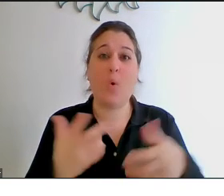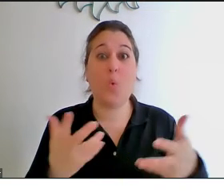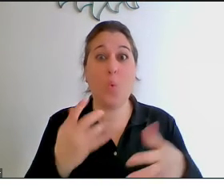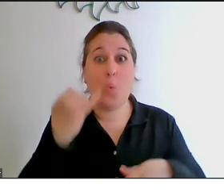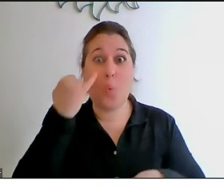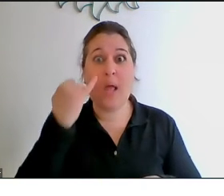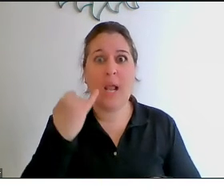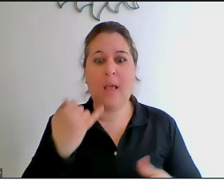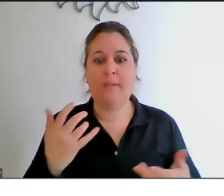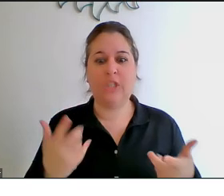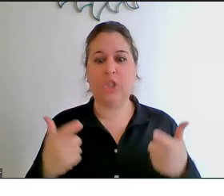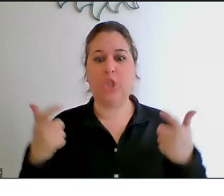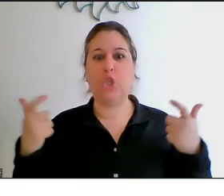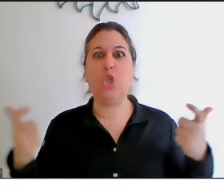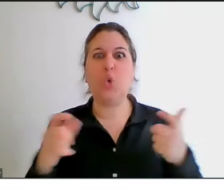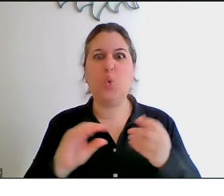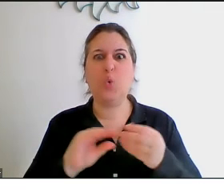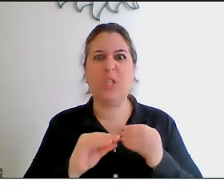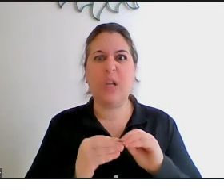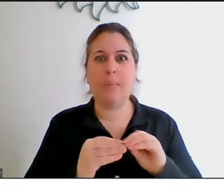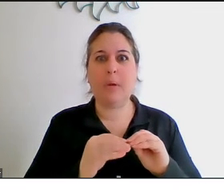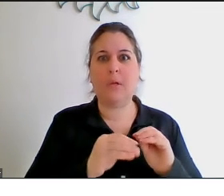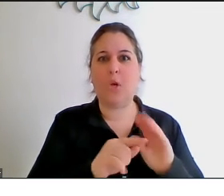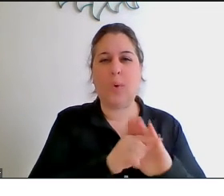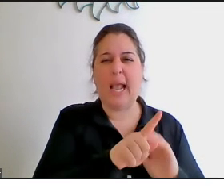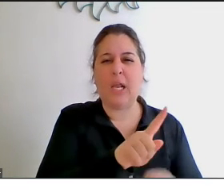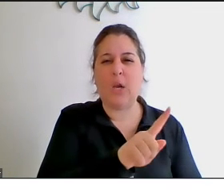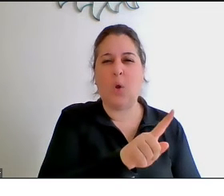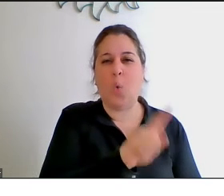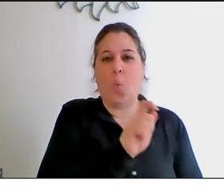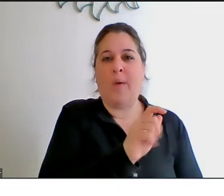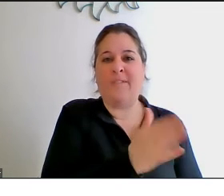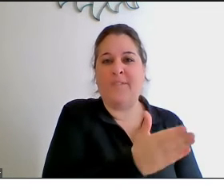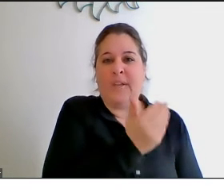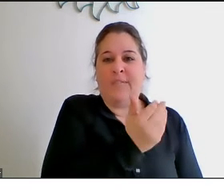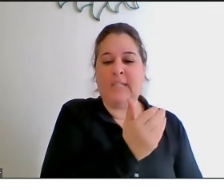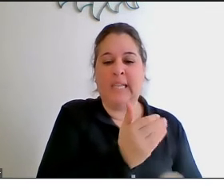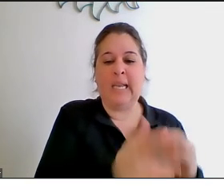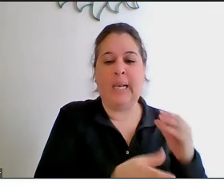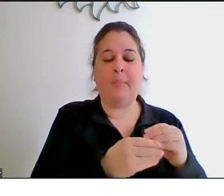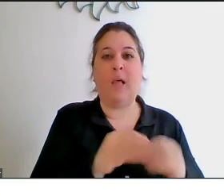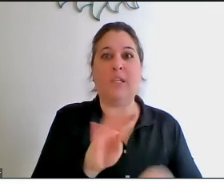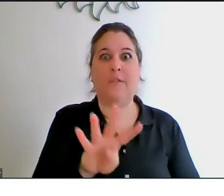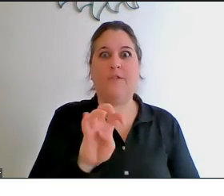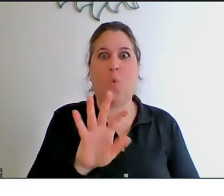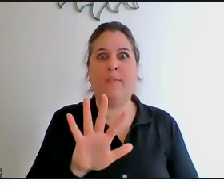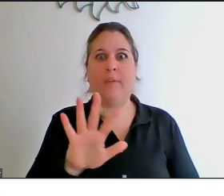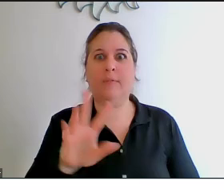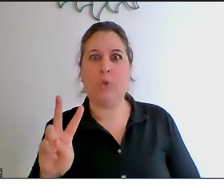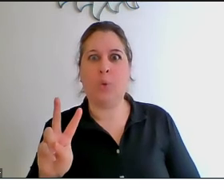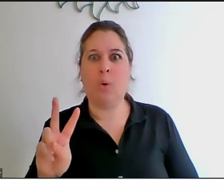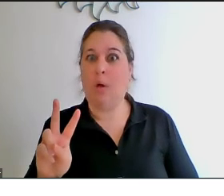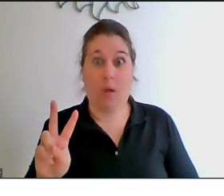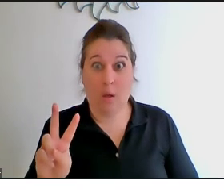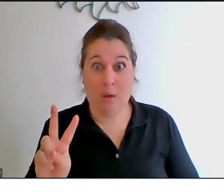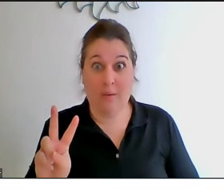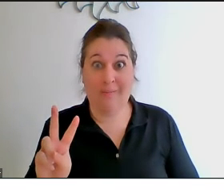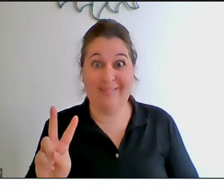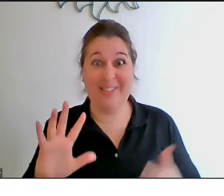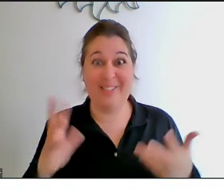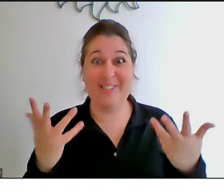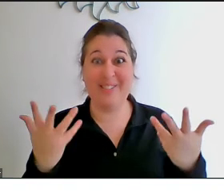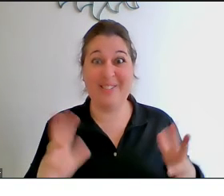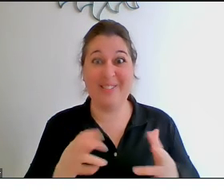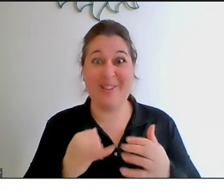you -115 plus 452. You're not going to want to use that. You're going to want to use the